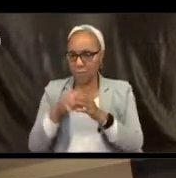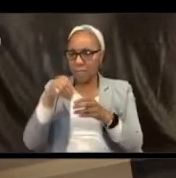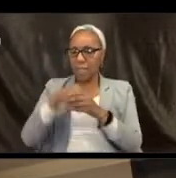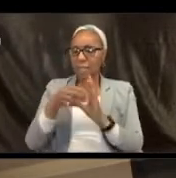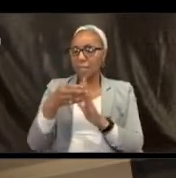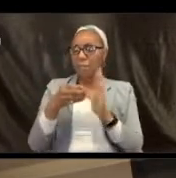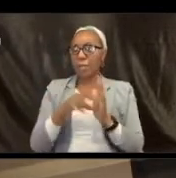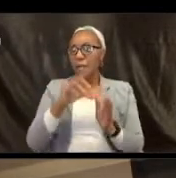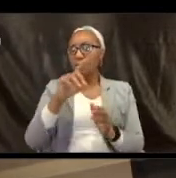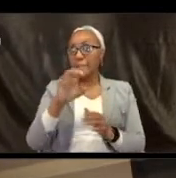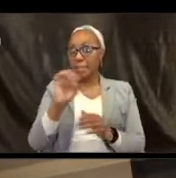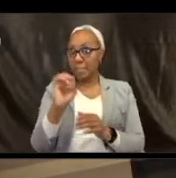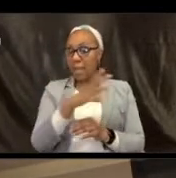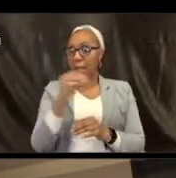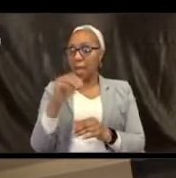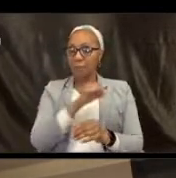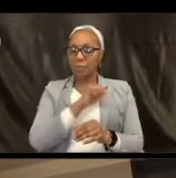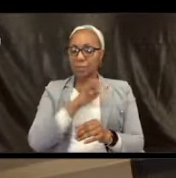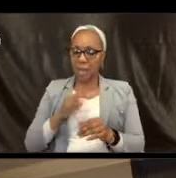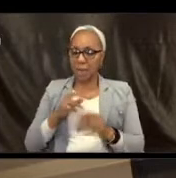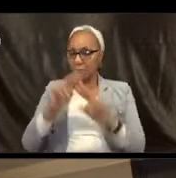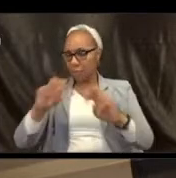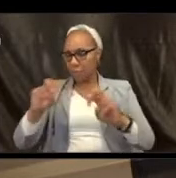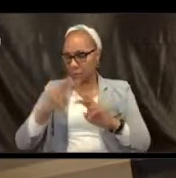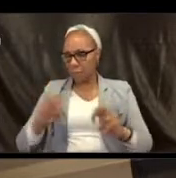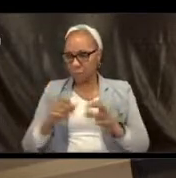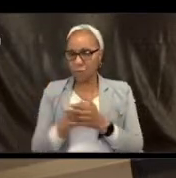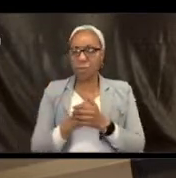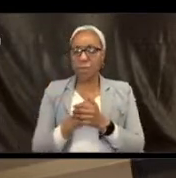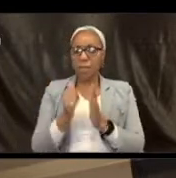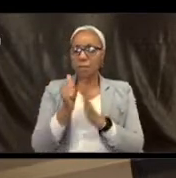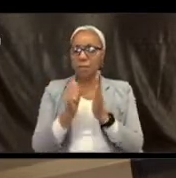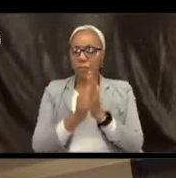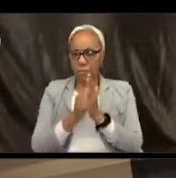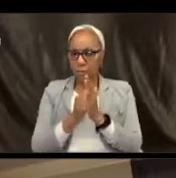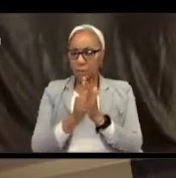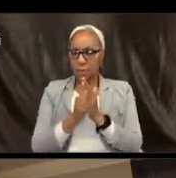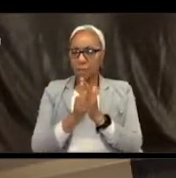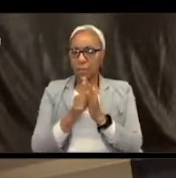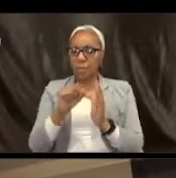in paragraph E and the staff analysis of the agenda staff report.